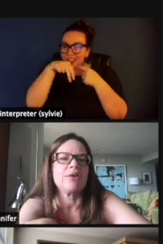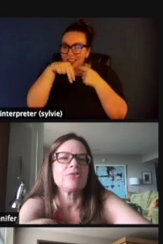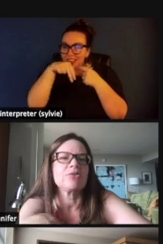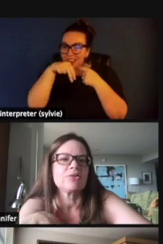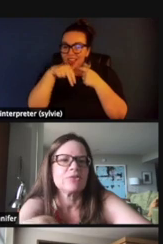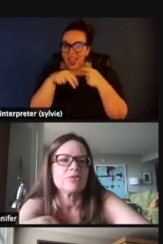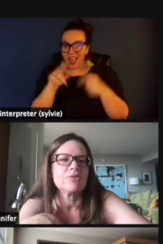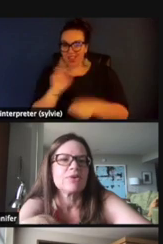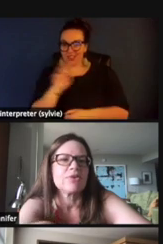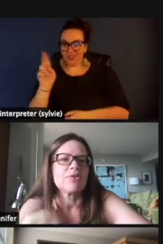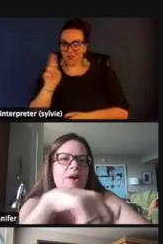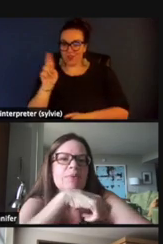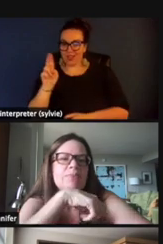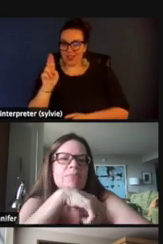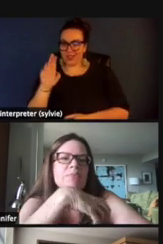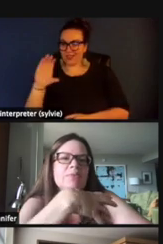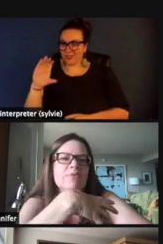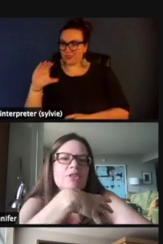chapter house,